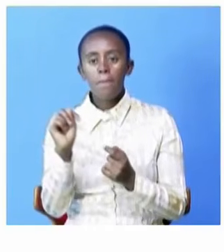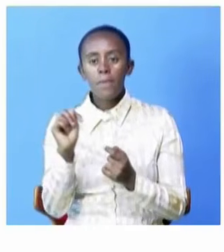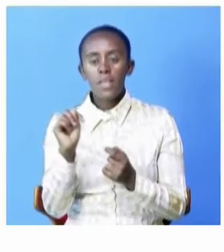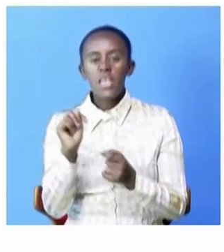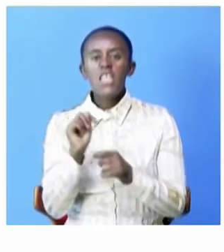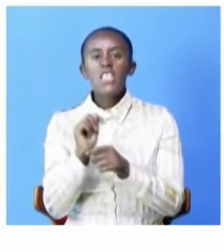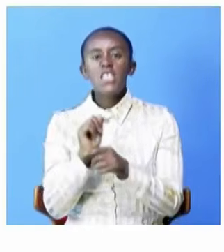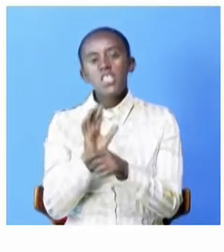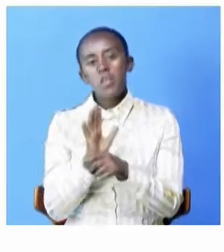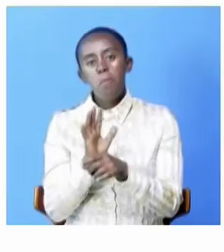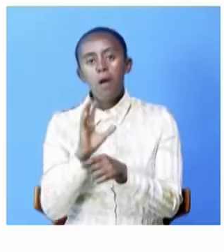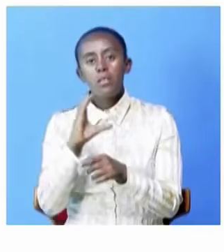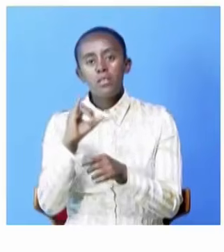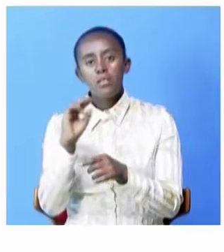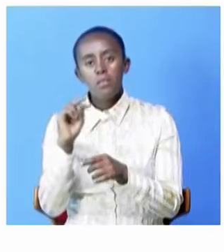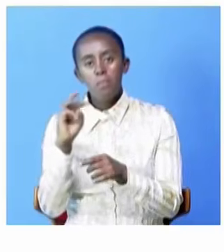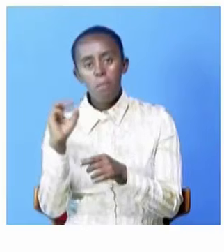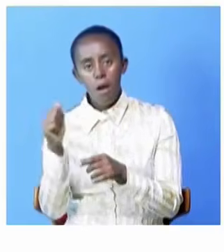cinema.